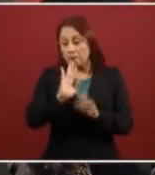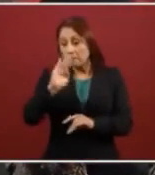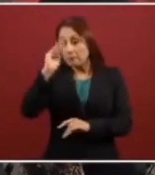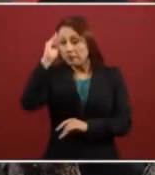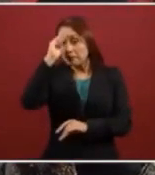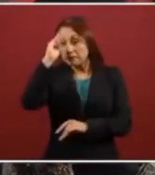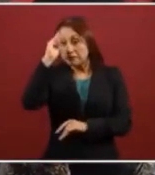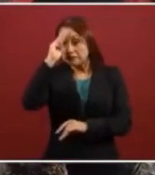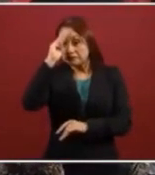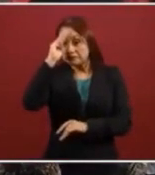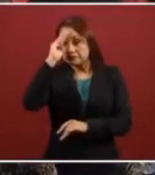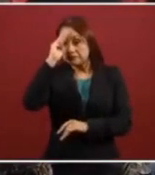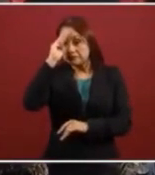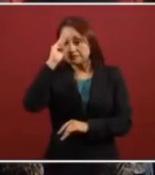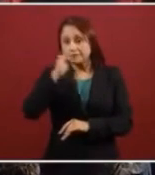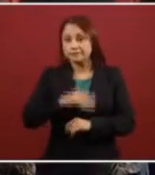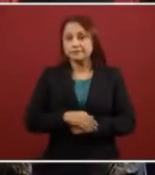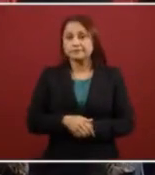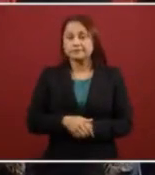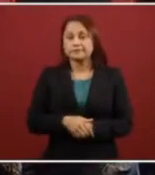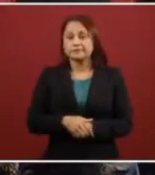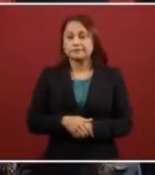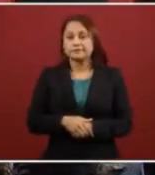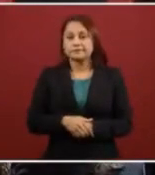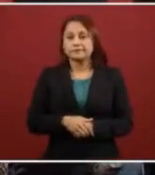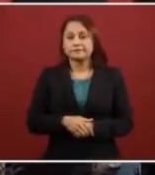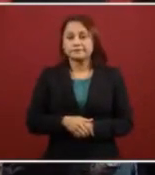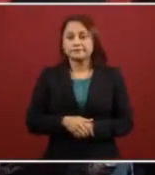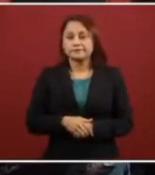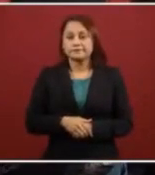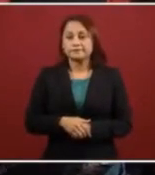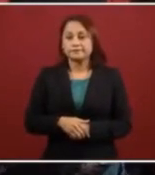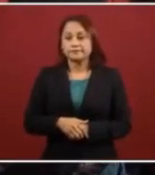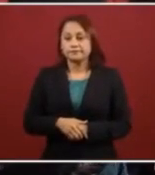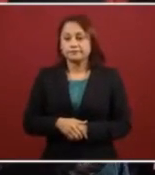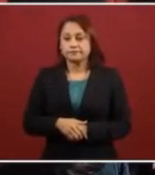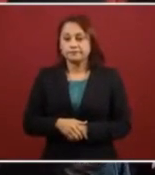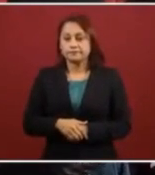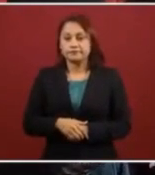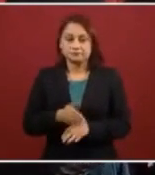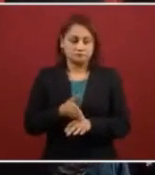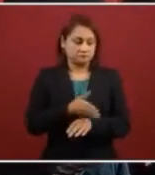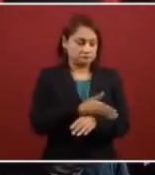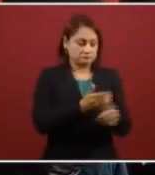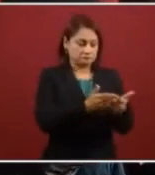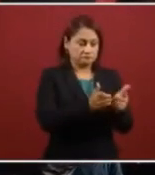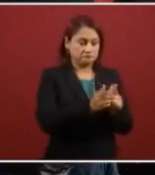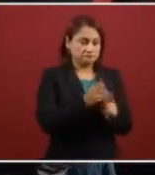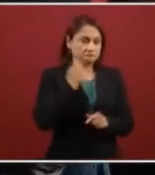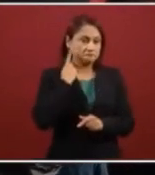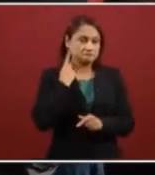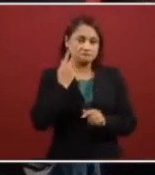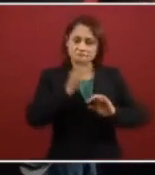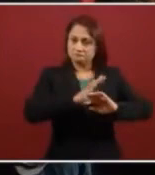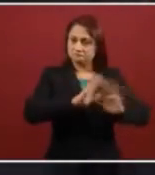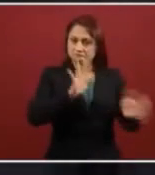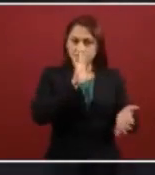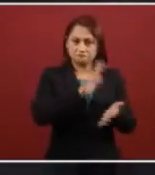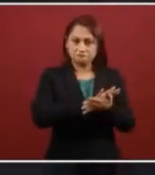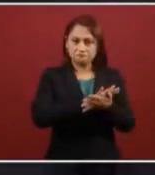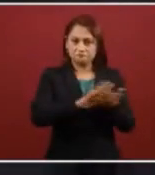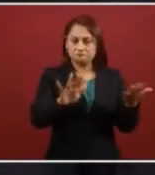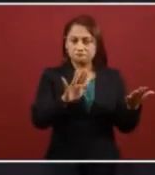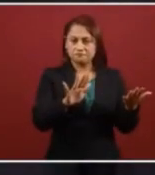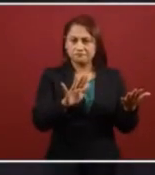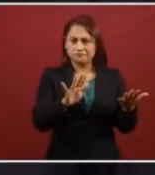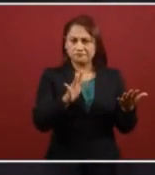predominio and their de ese pensamiento of that thinking, y de esa fuerza política. Or predominance pues no, of that thinking. Se mantuvo.